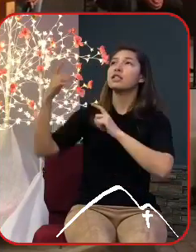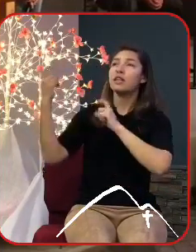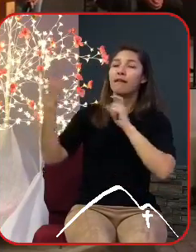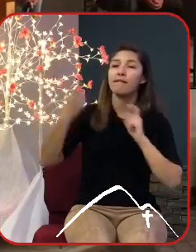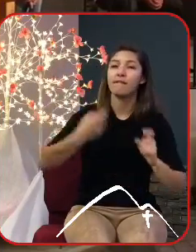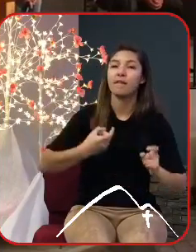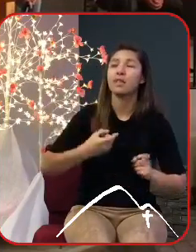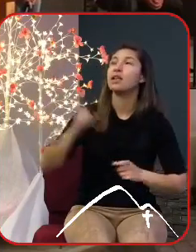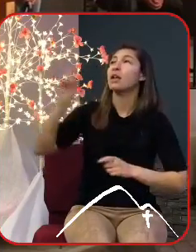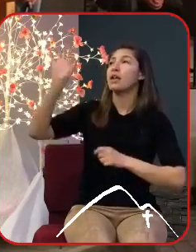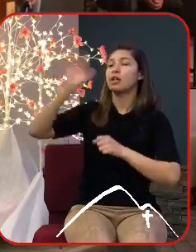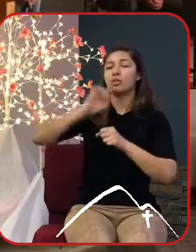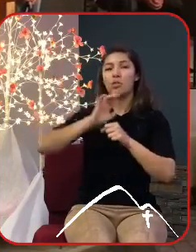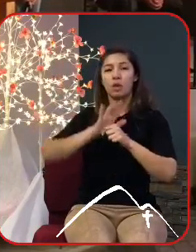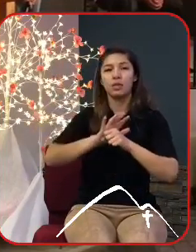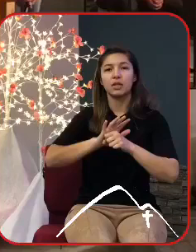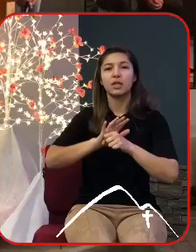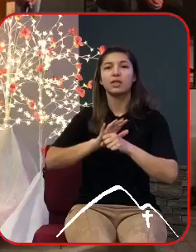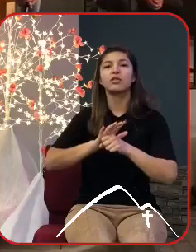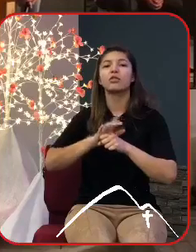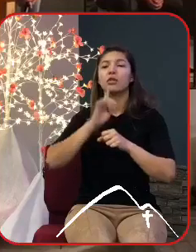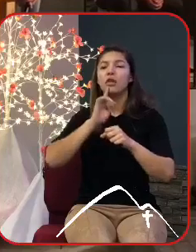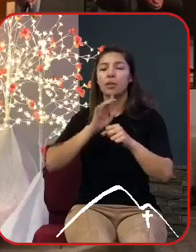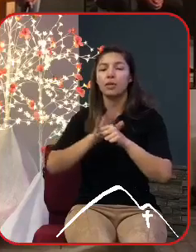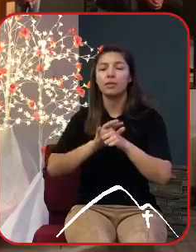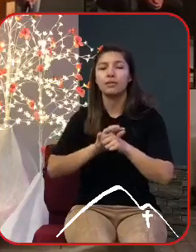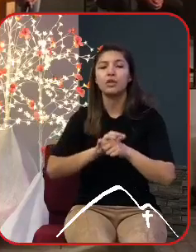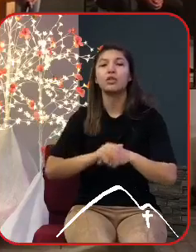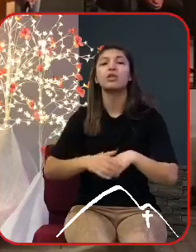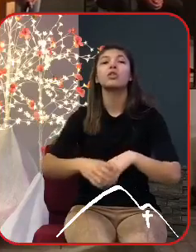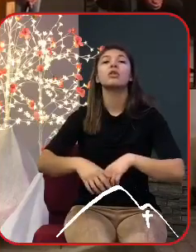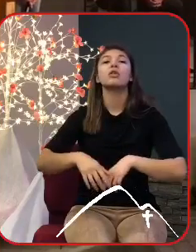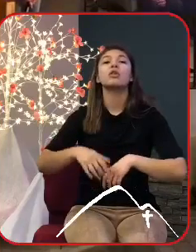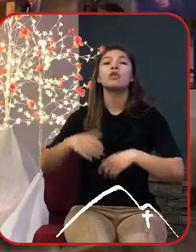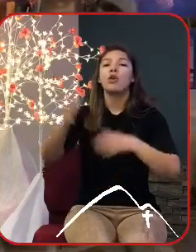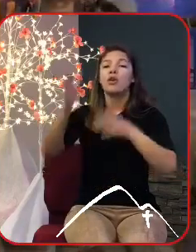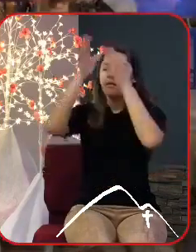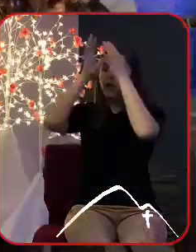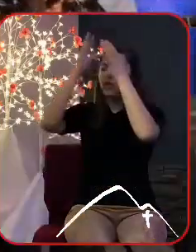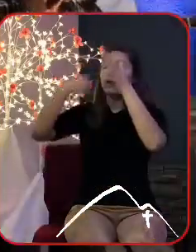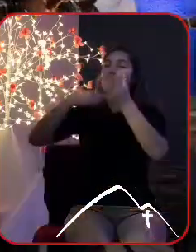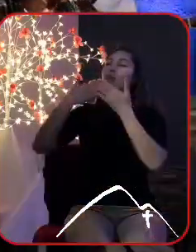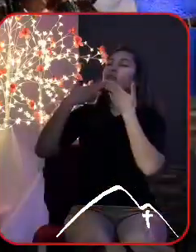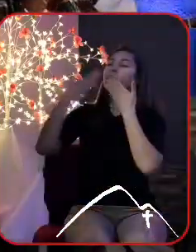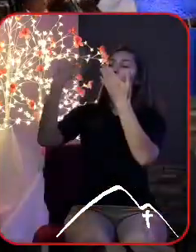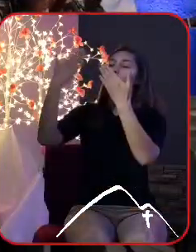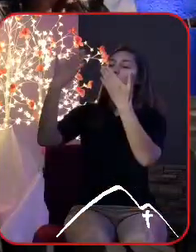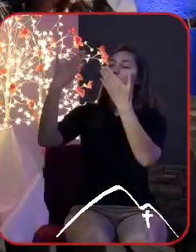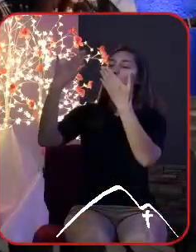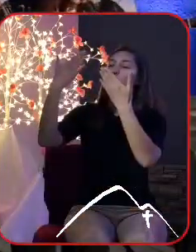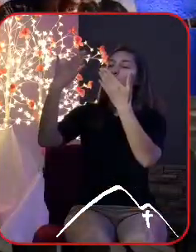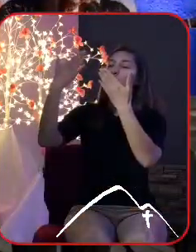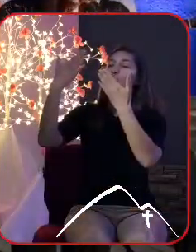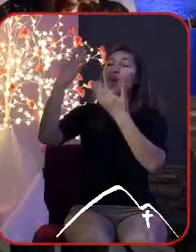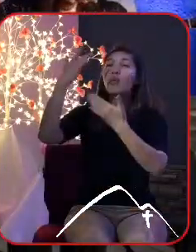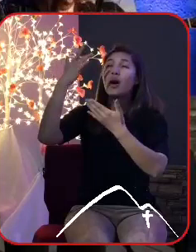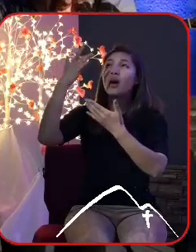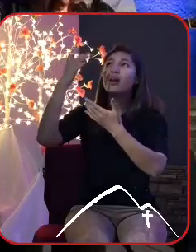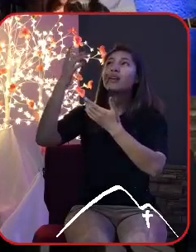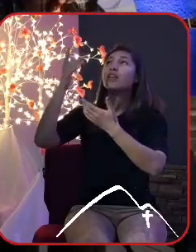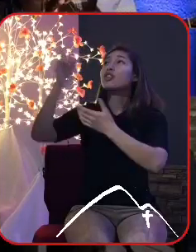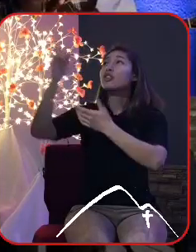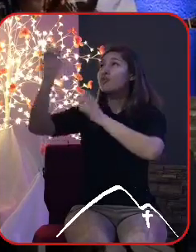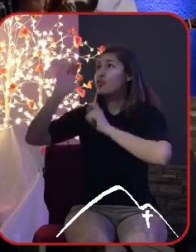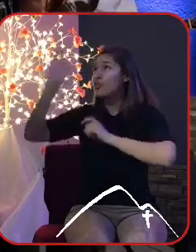his promises that are sure. Father, we thank you. We thank you that you've not only given us your word